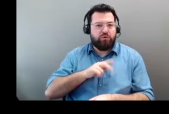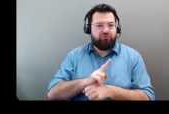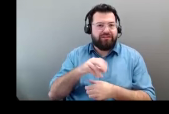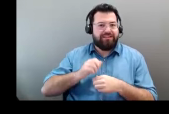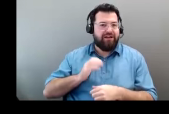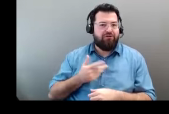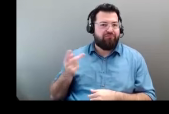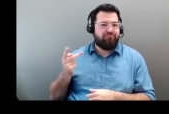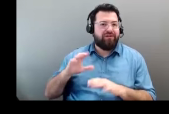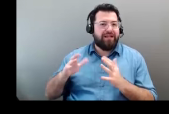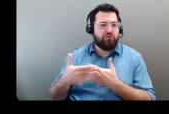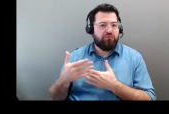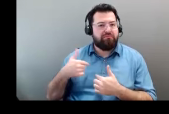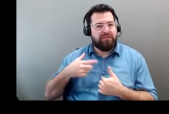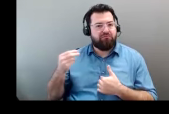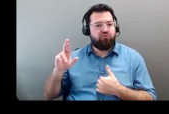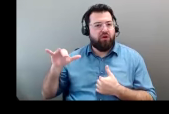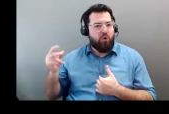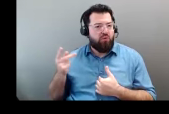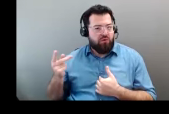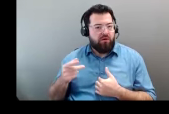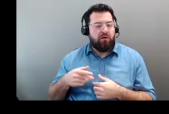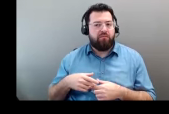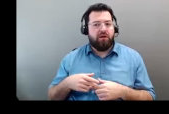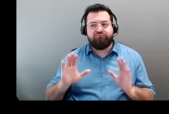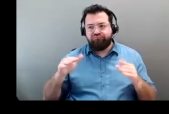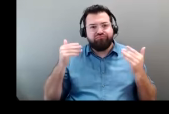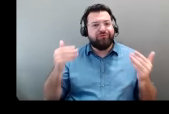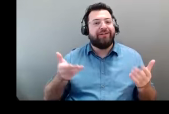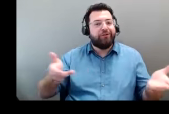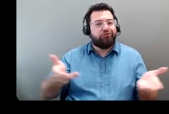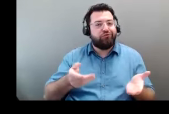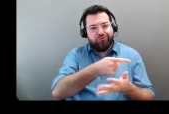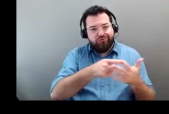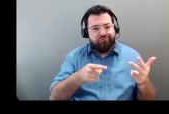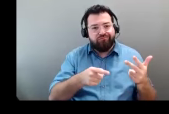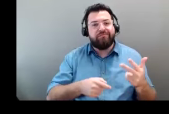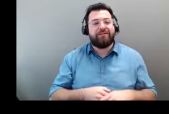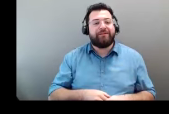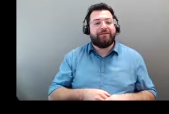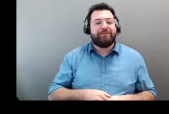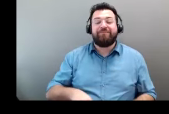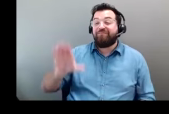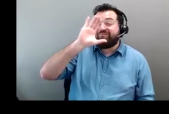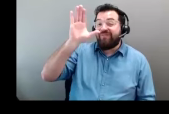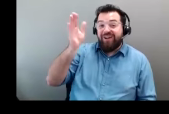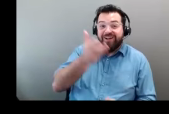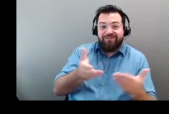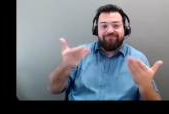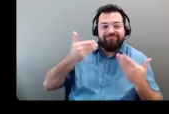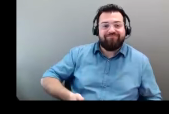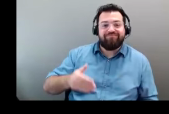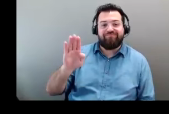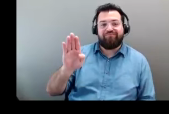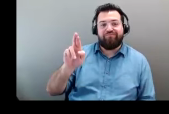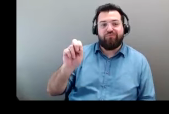along. And yeah, let's go ahead and introduce everyone else. Hi everyone, my name is Brianna. I'm a